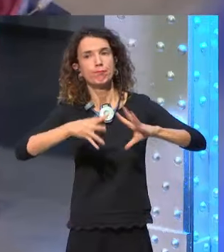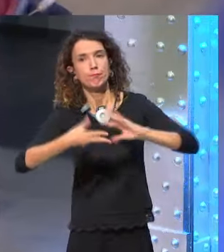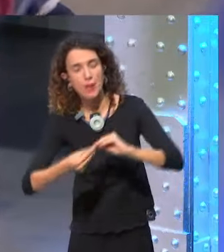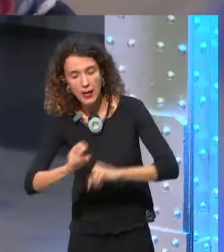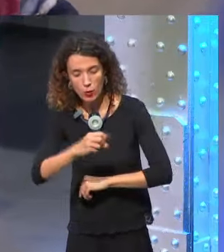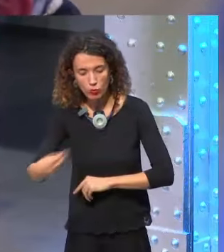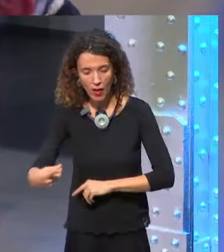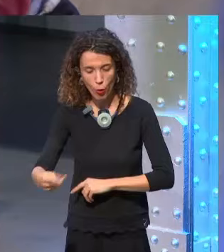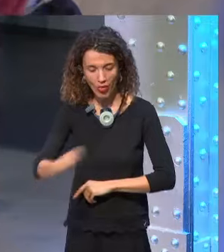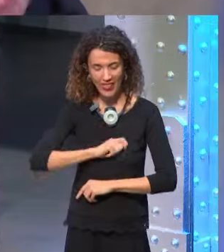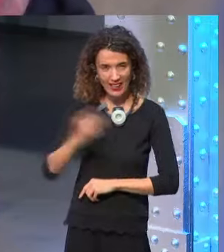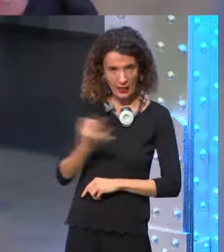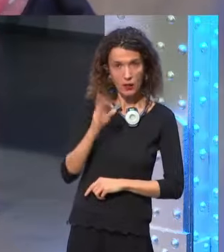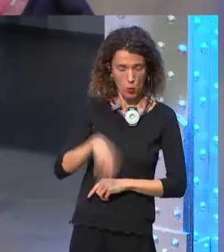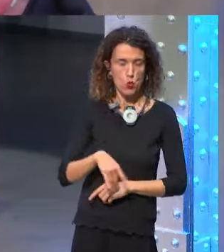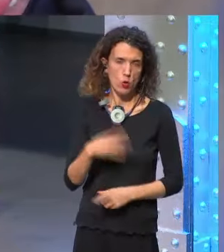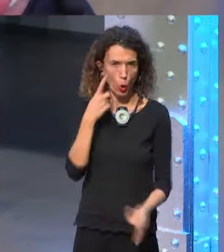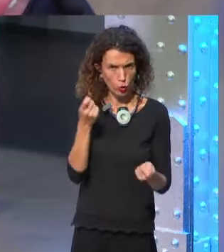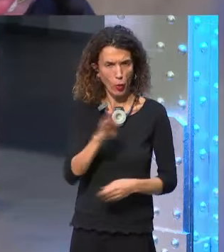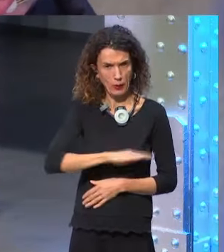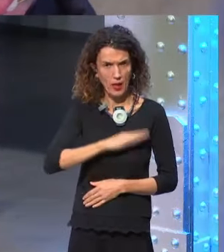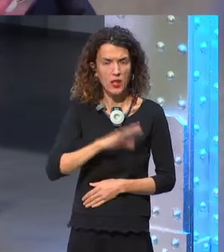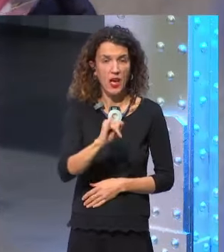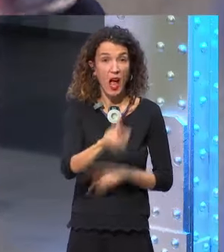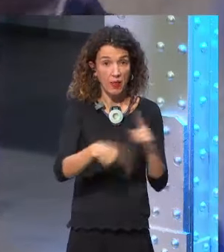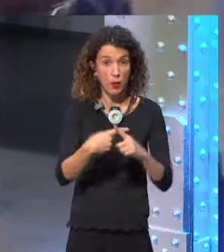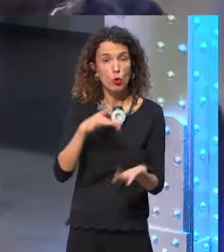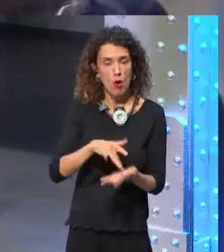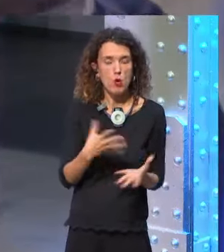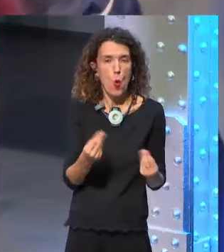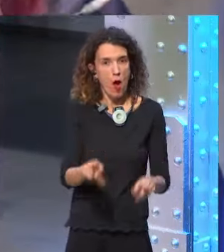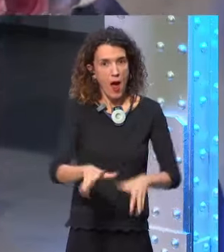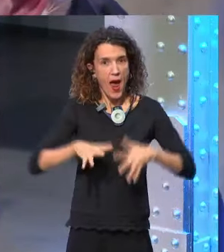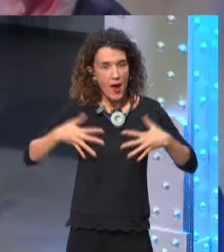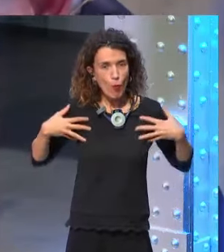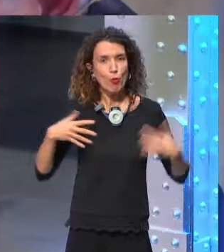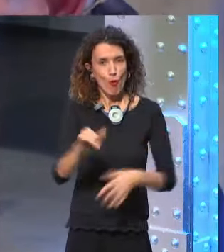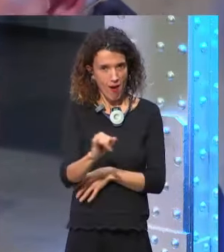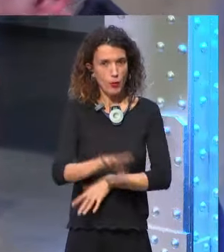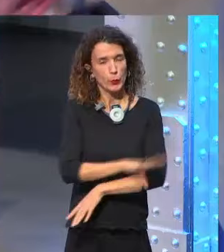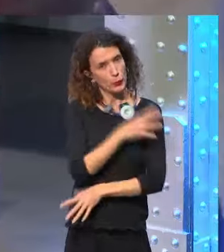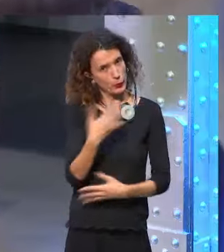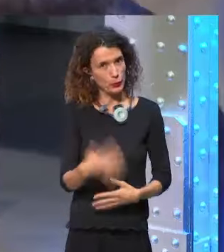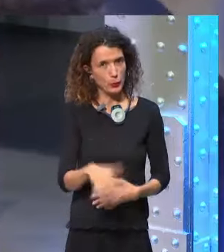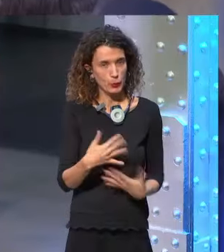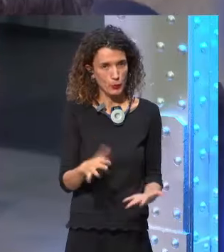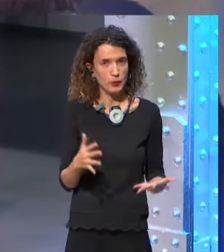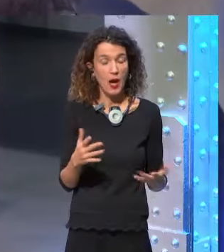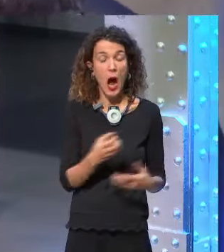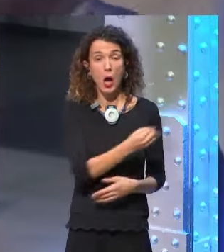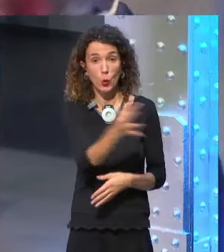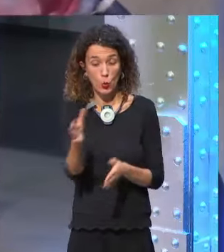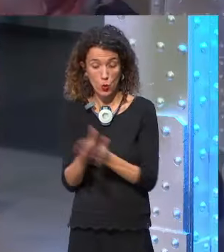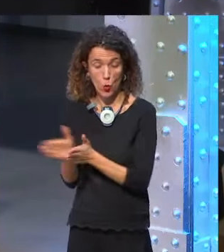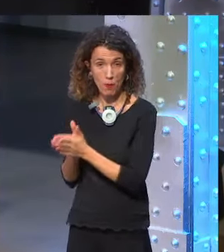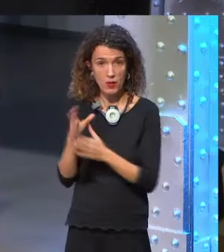It's quite a bit of control. There is an excitement in this, which I think many of the younger colleagues that I sense that for example, the participants